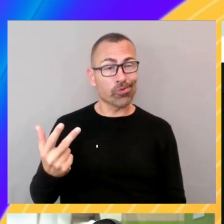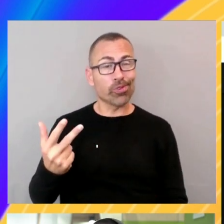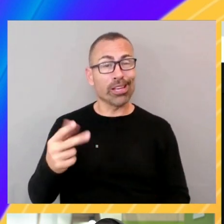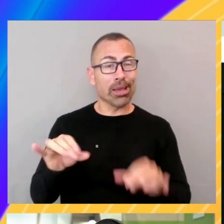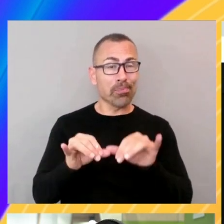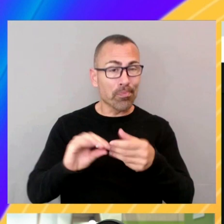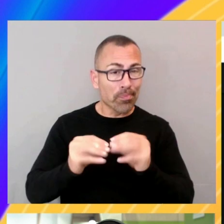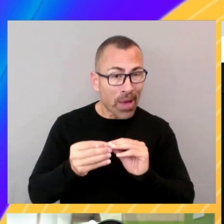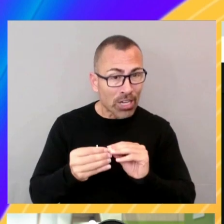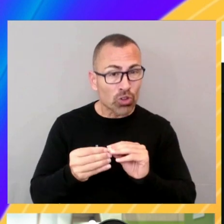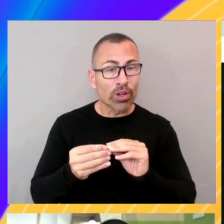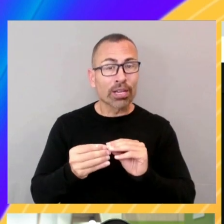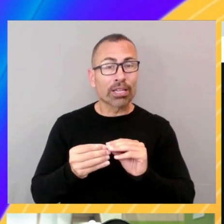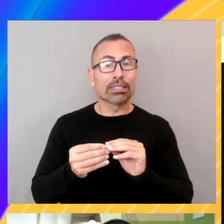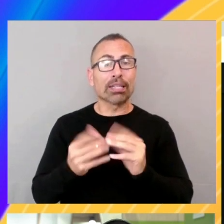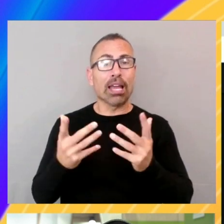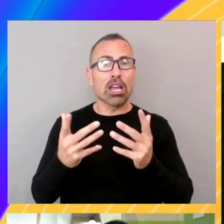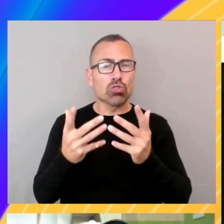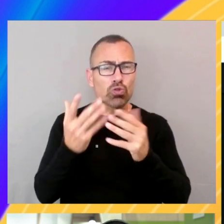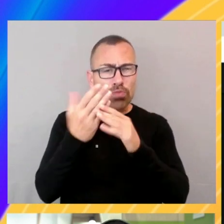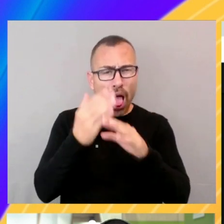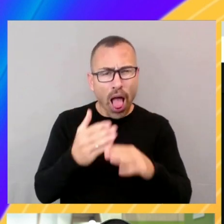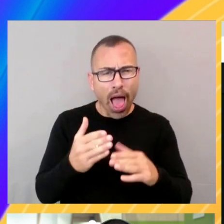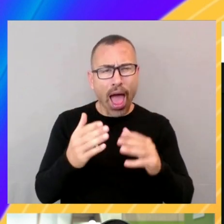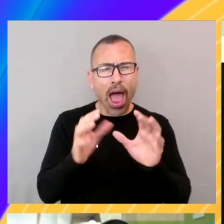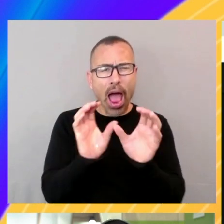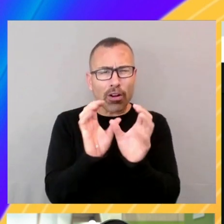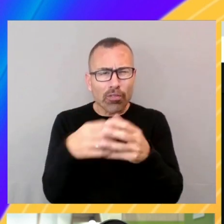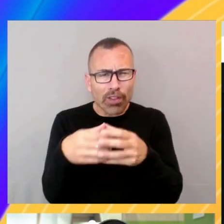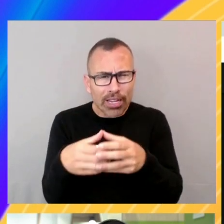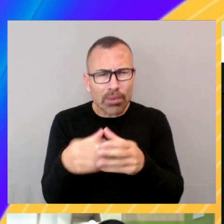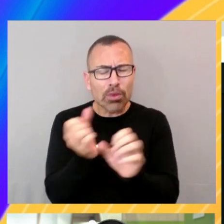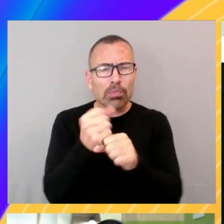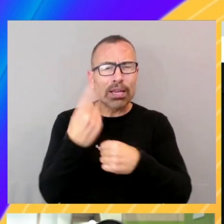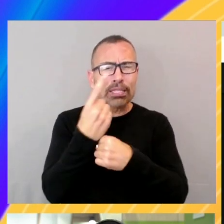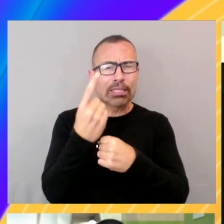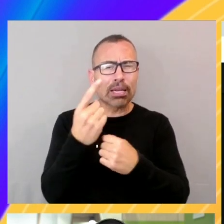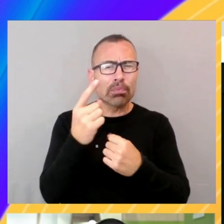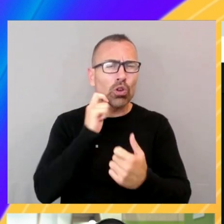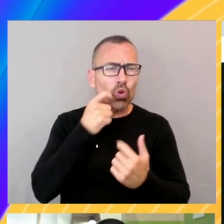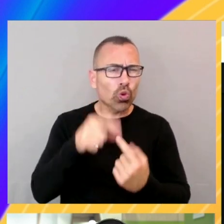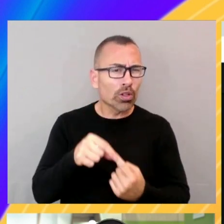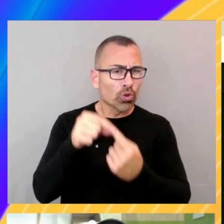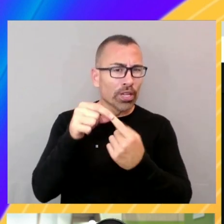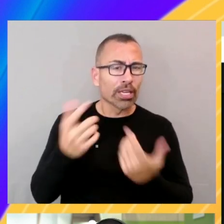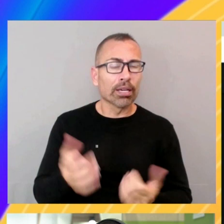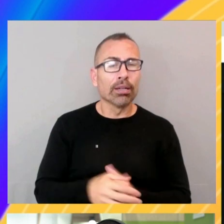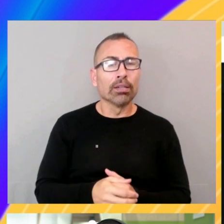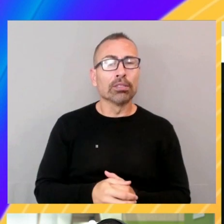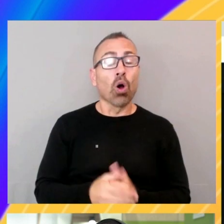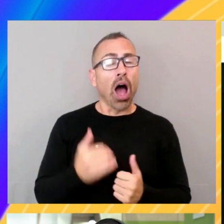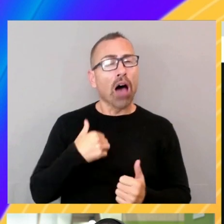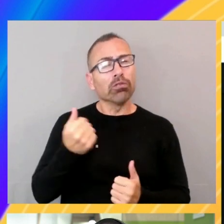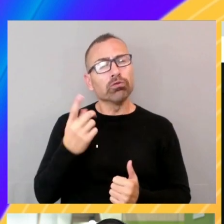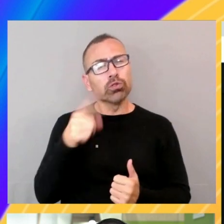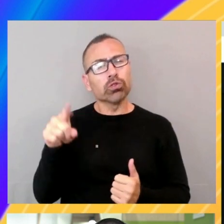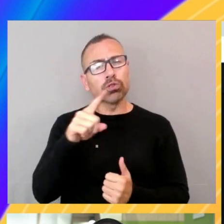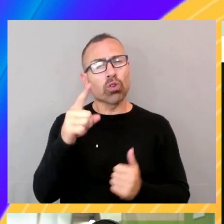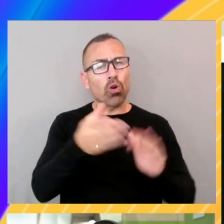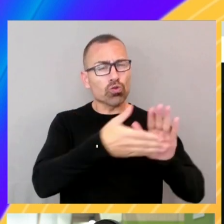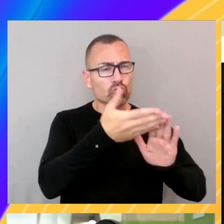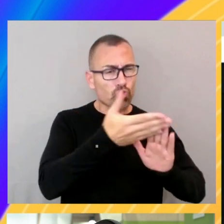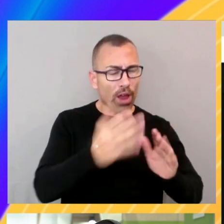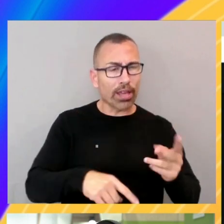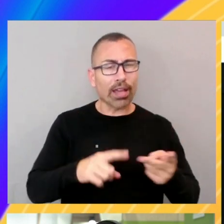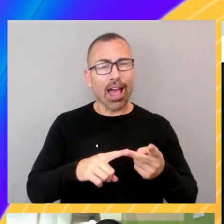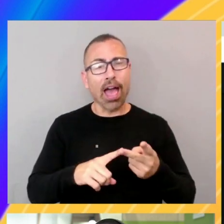something new and unique. So I have some of those rules running, and then I have alerts running, which of course they're